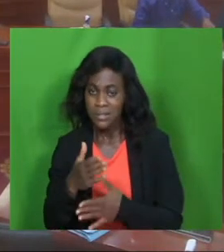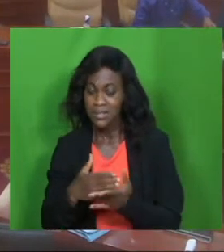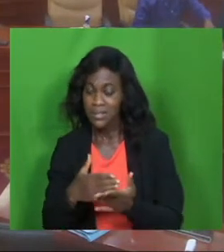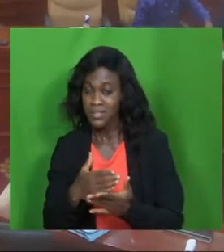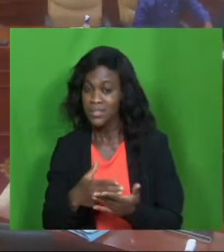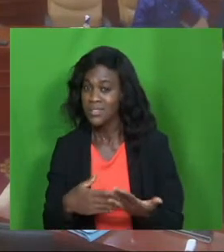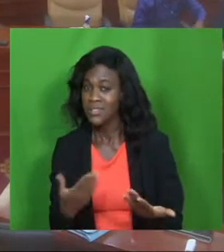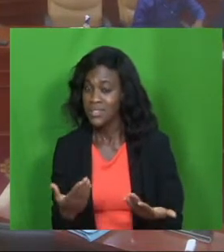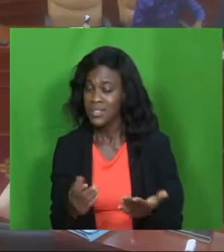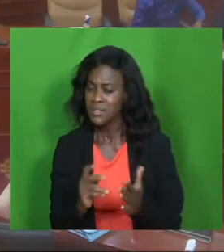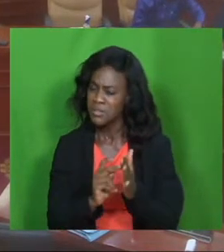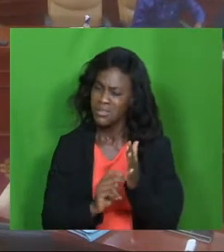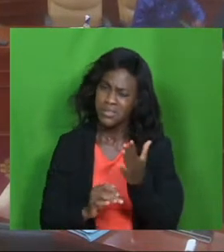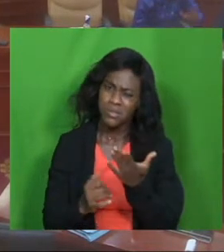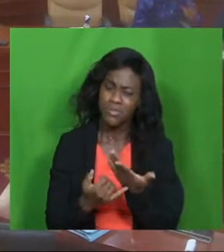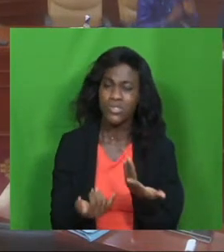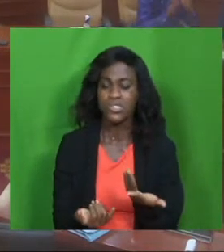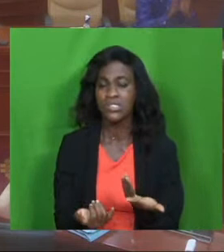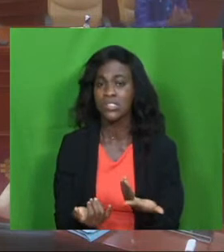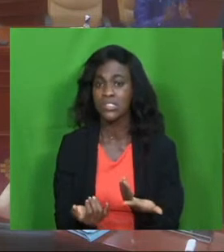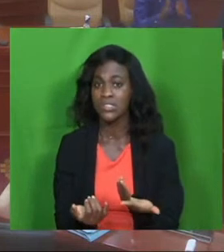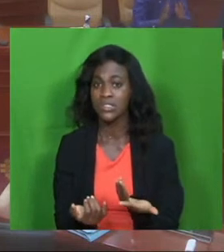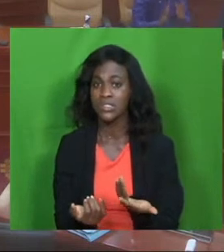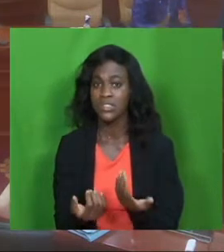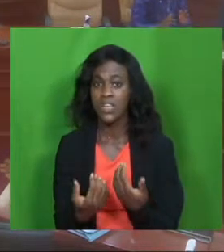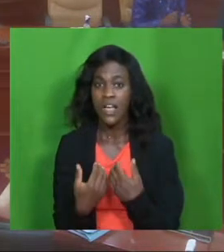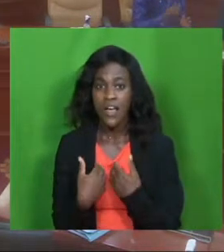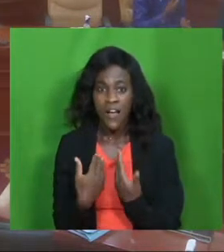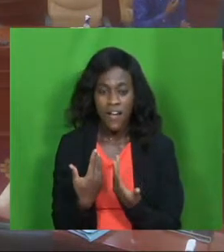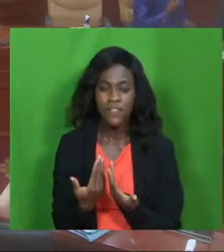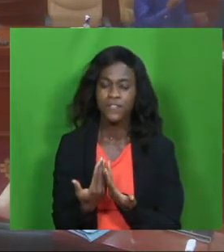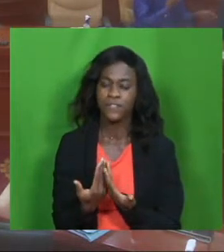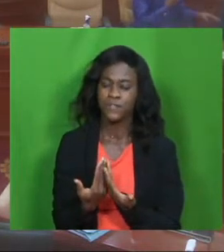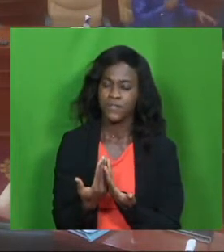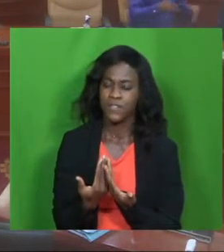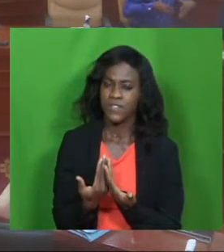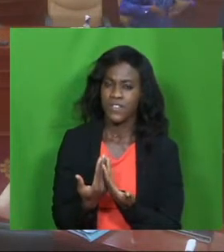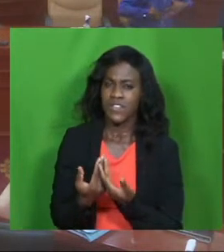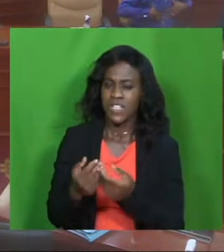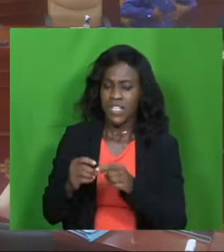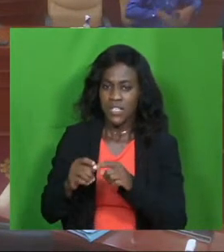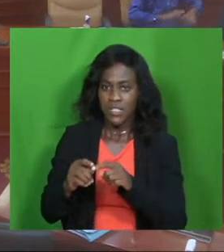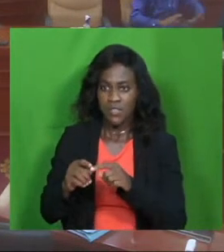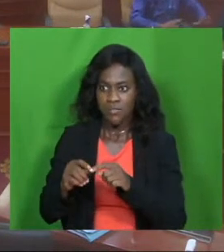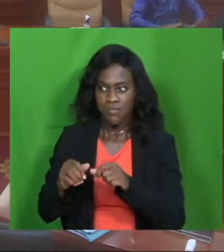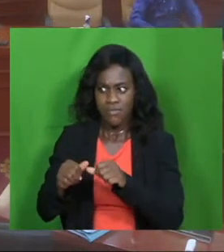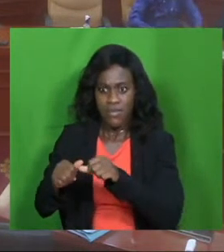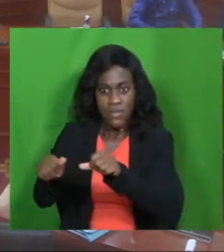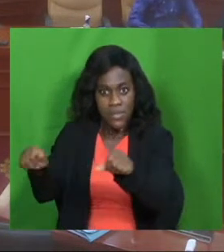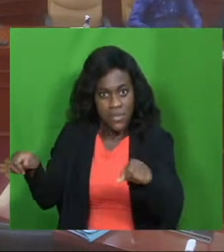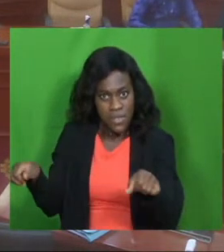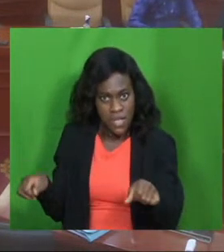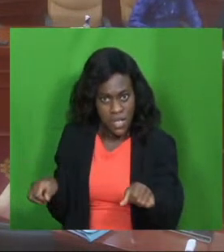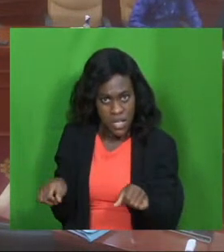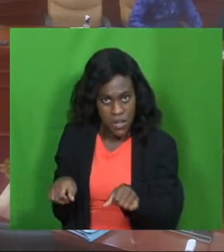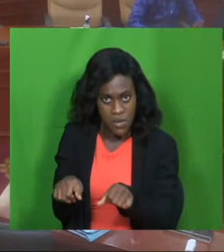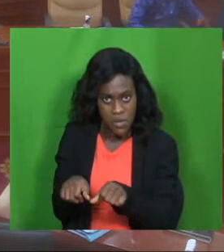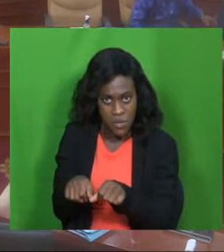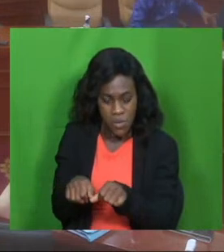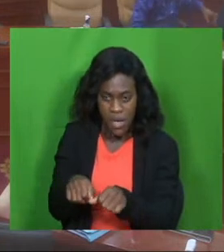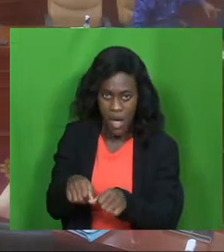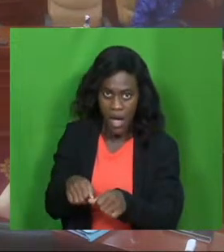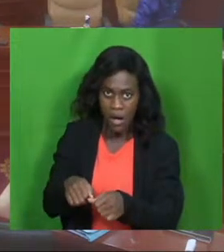the projects, you have inner parameters fencing and outer parameter fencing. So